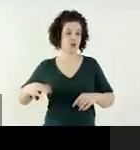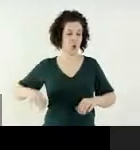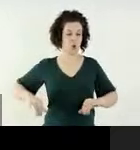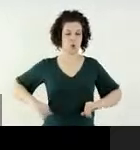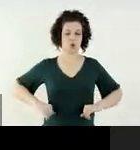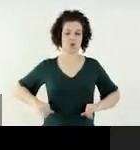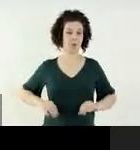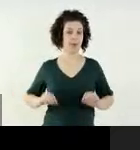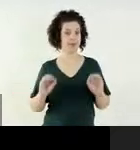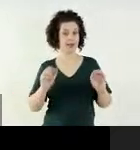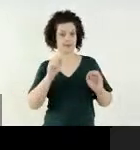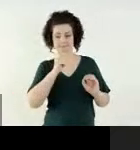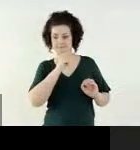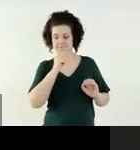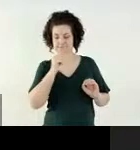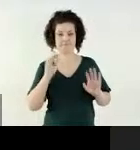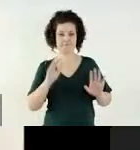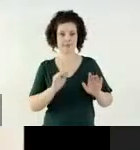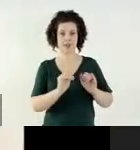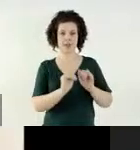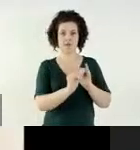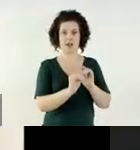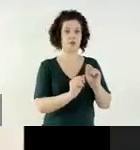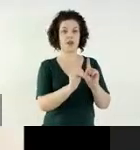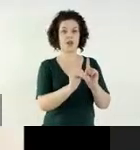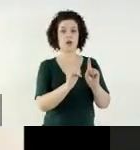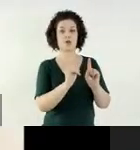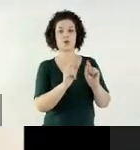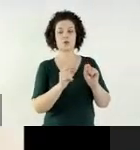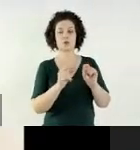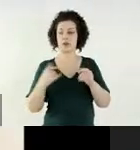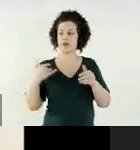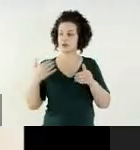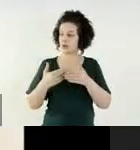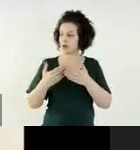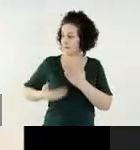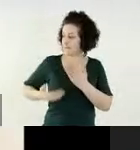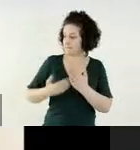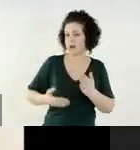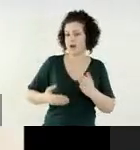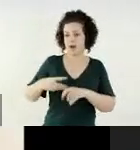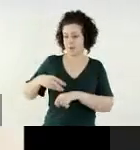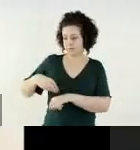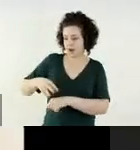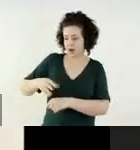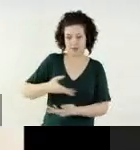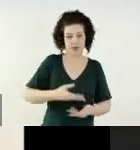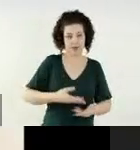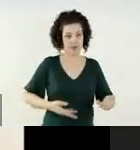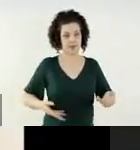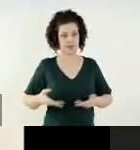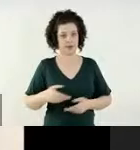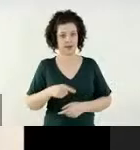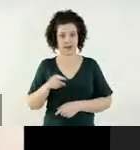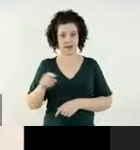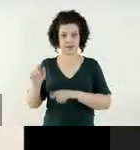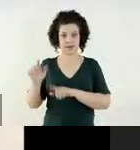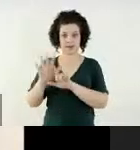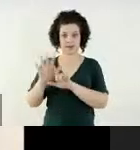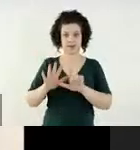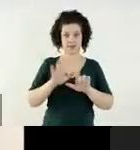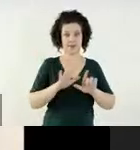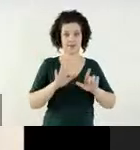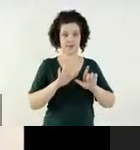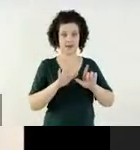the dead weight. In fact, a crop of those two images appeared on the cover of the book, which you're seeing